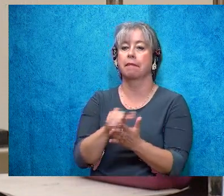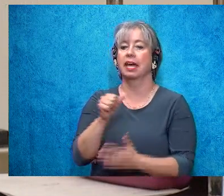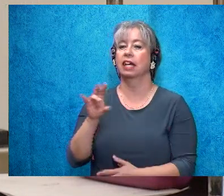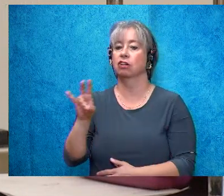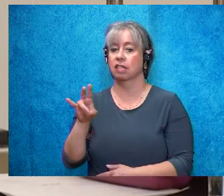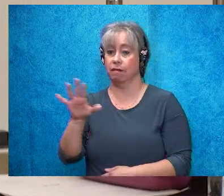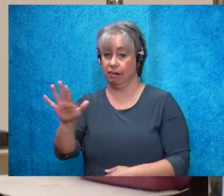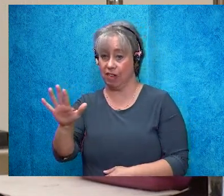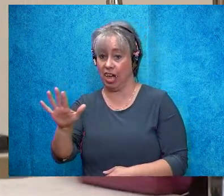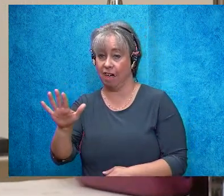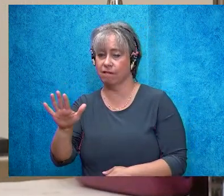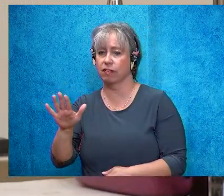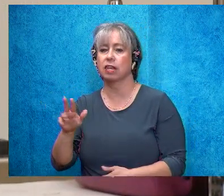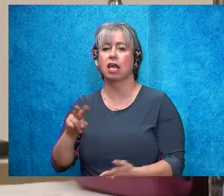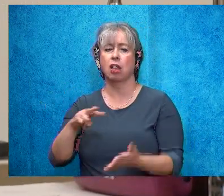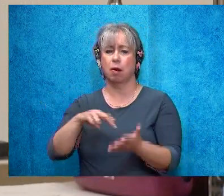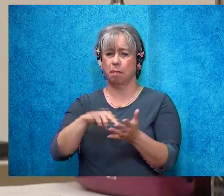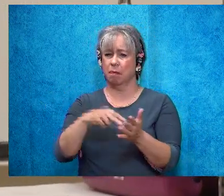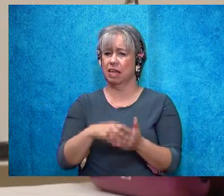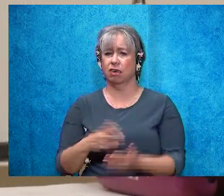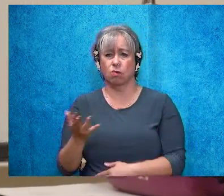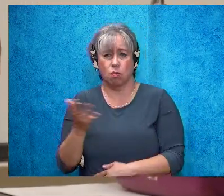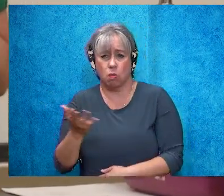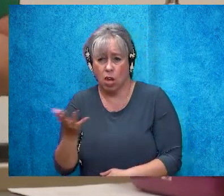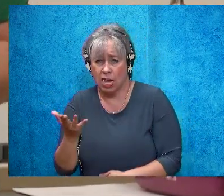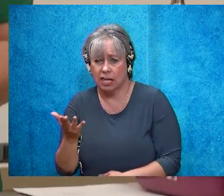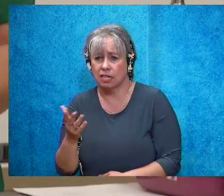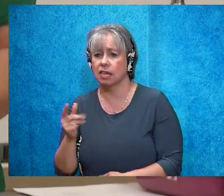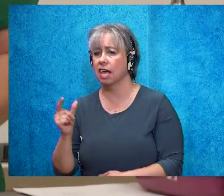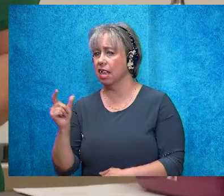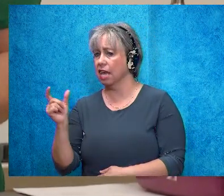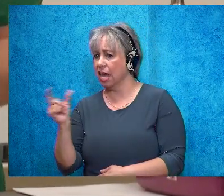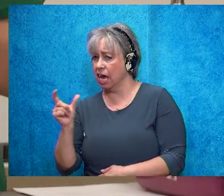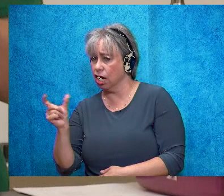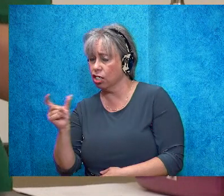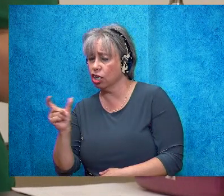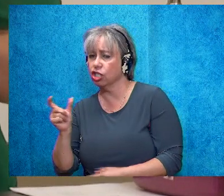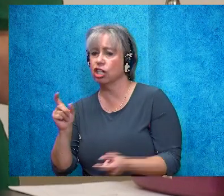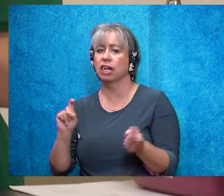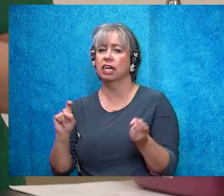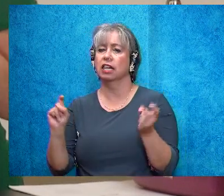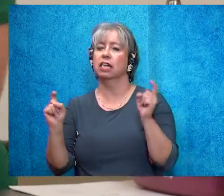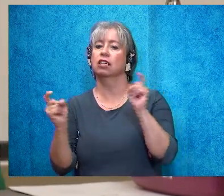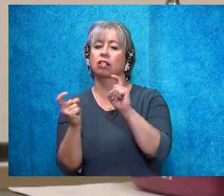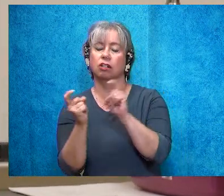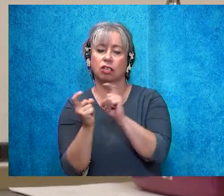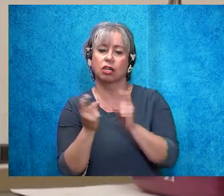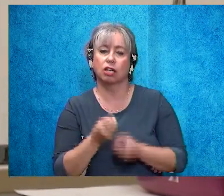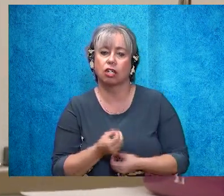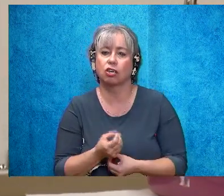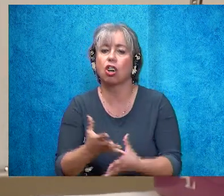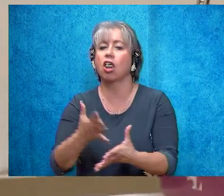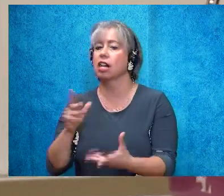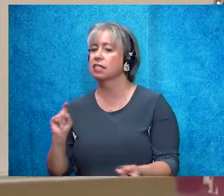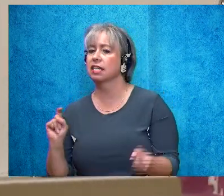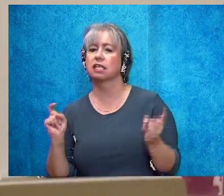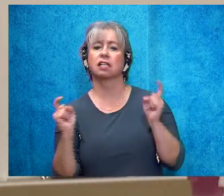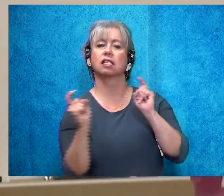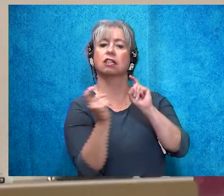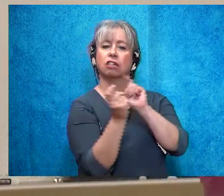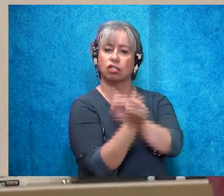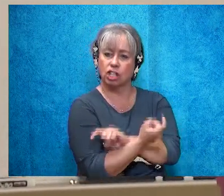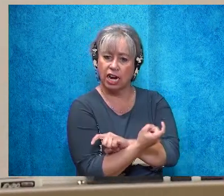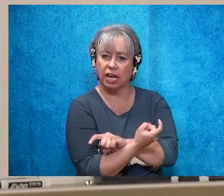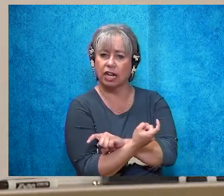is, however. Energy is the ability to cause change. And in physics terms, that actually means the ability to